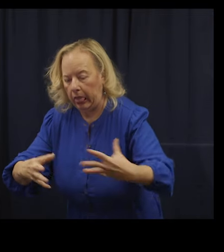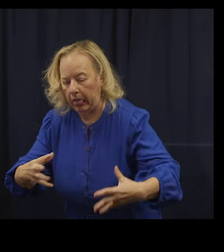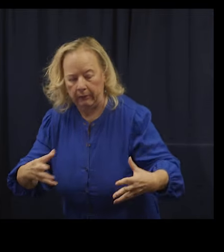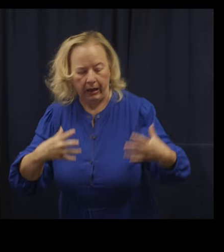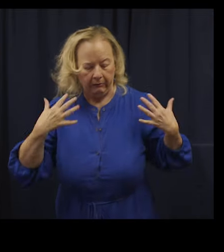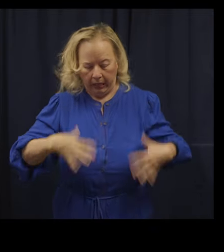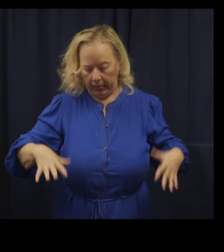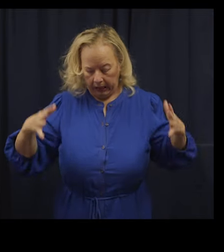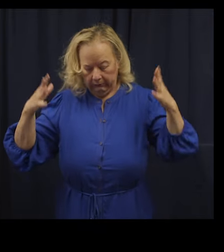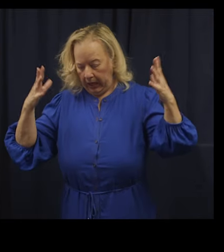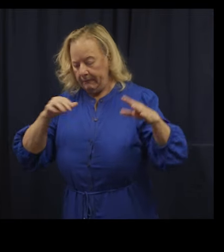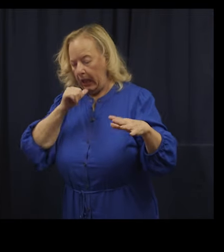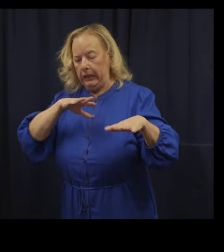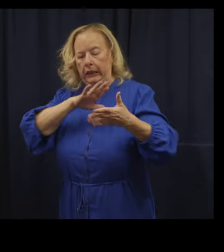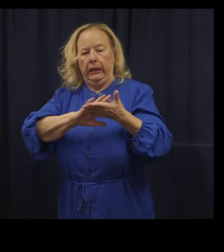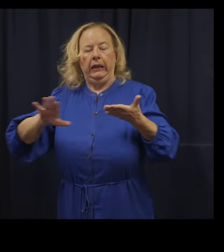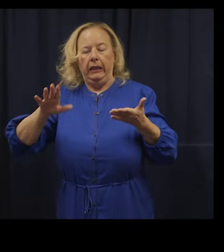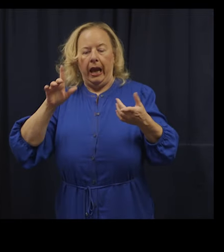I'm unclean.